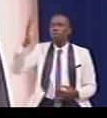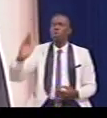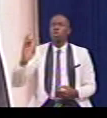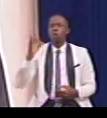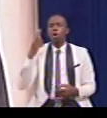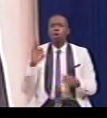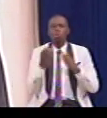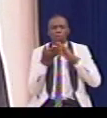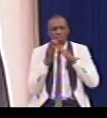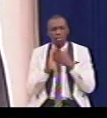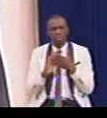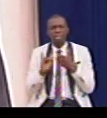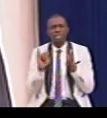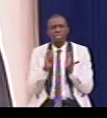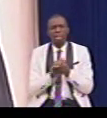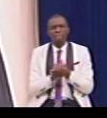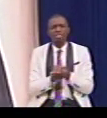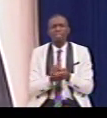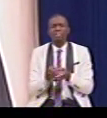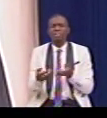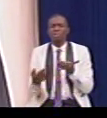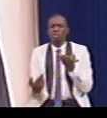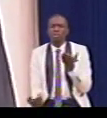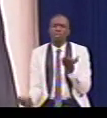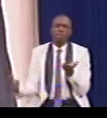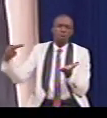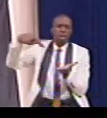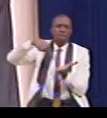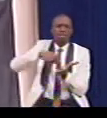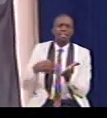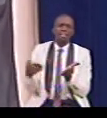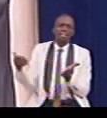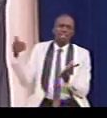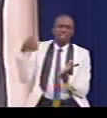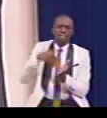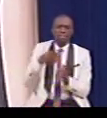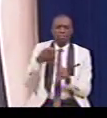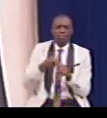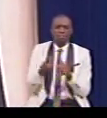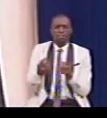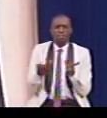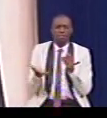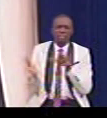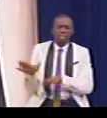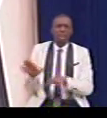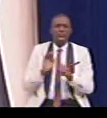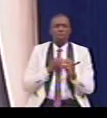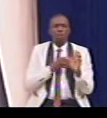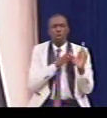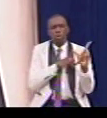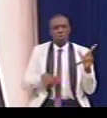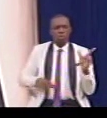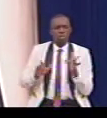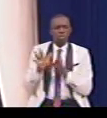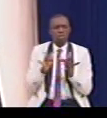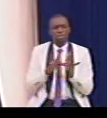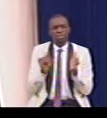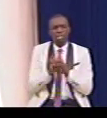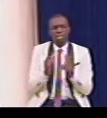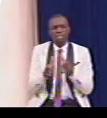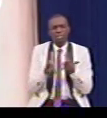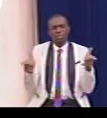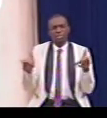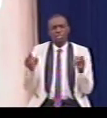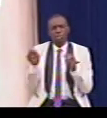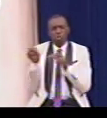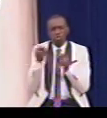brought again from the dead our lord Jesus that great Shepherd of the sheep through the blood